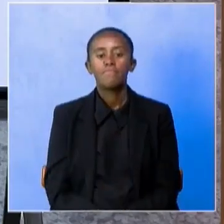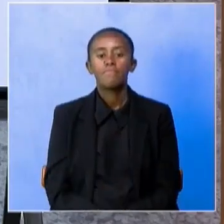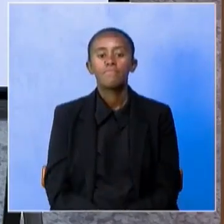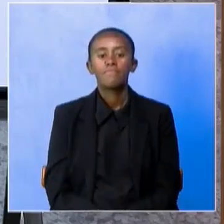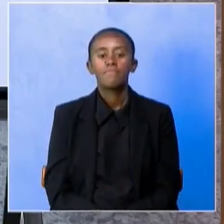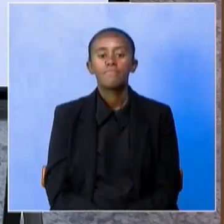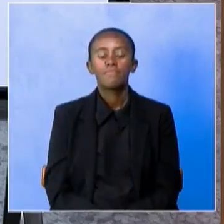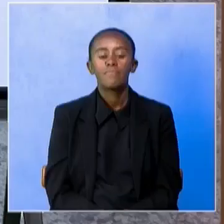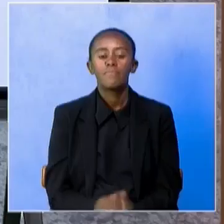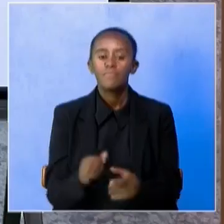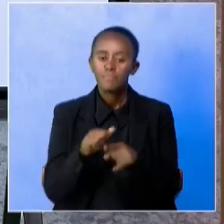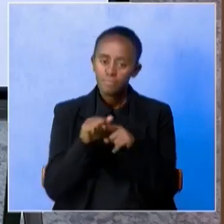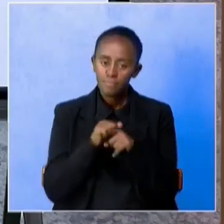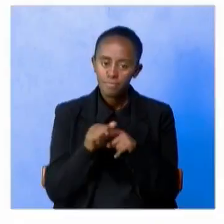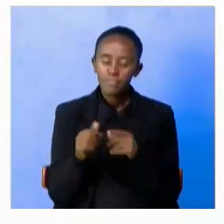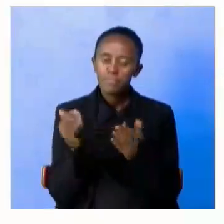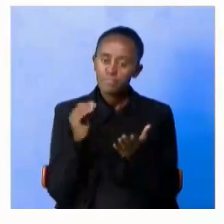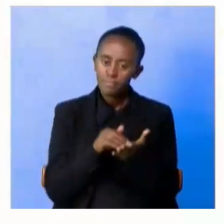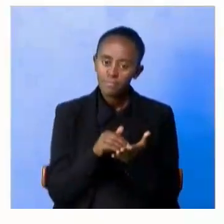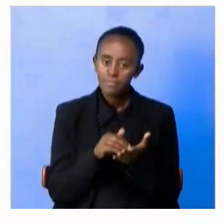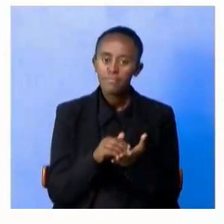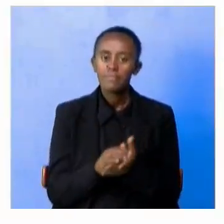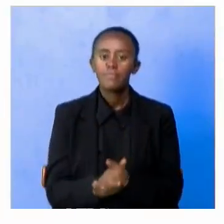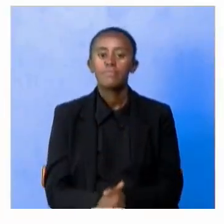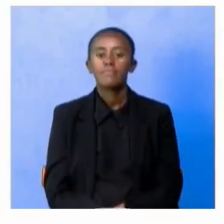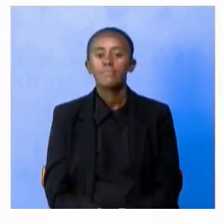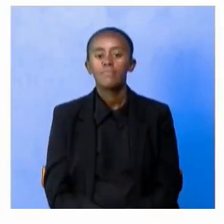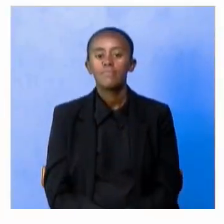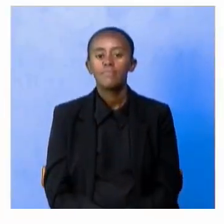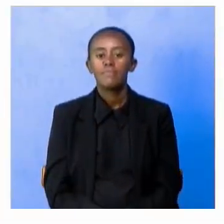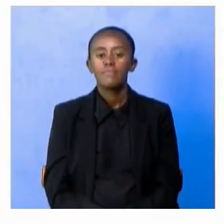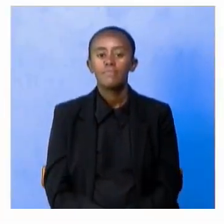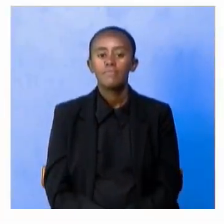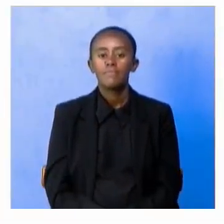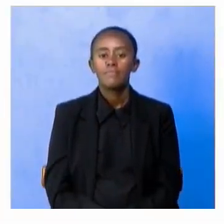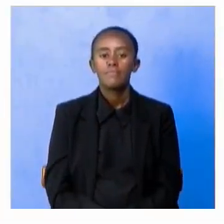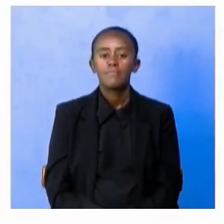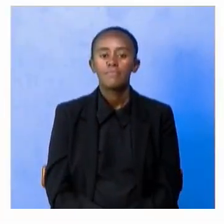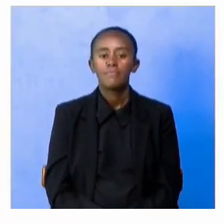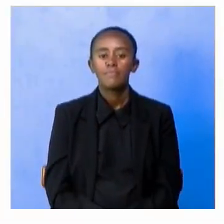and practice. Again, complete